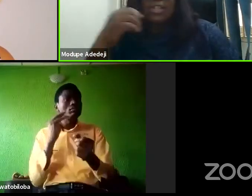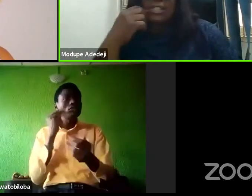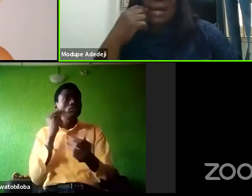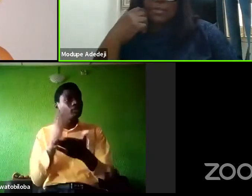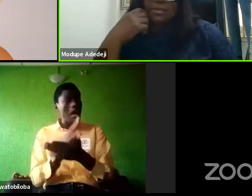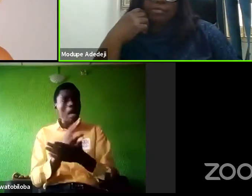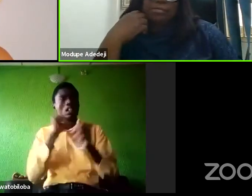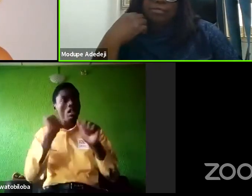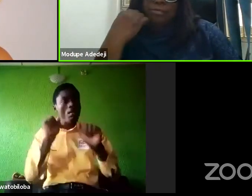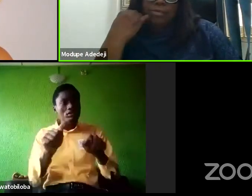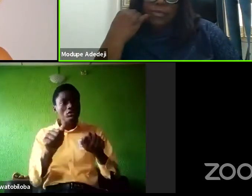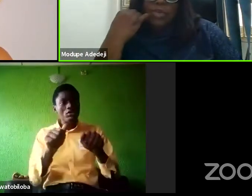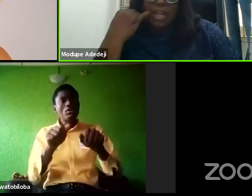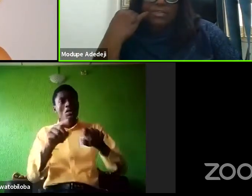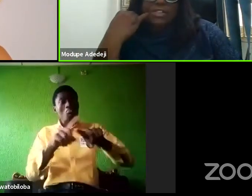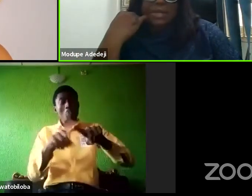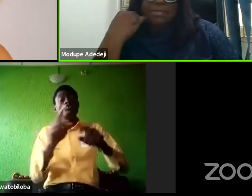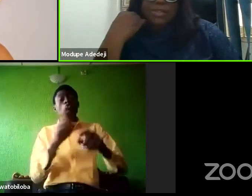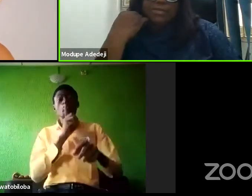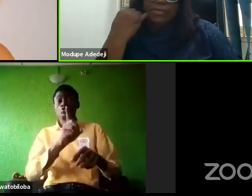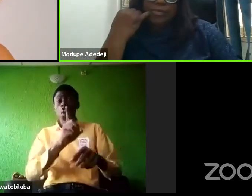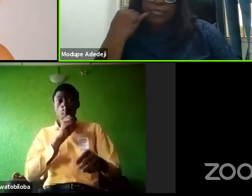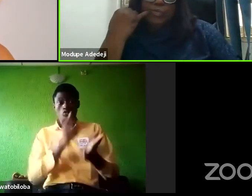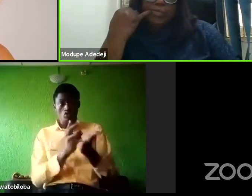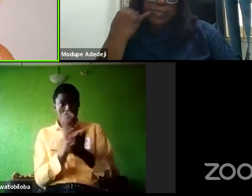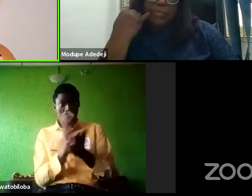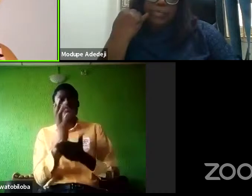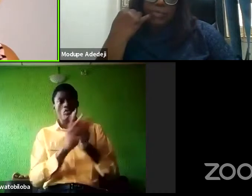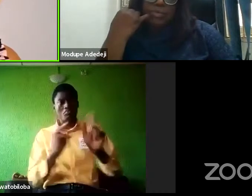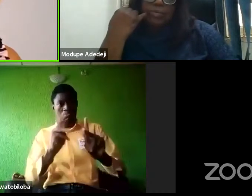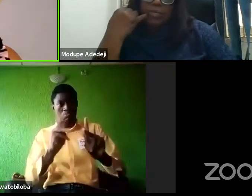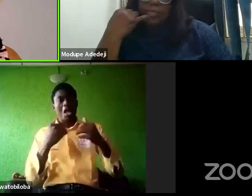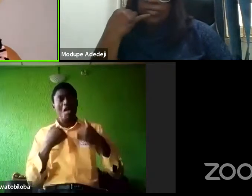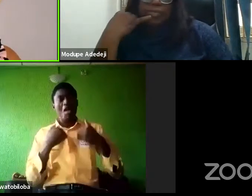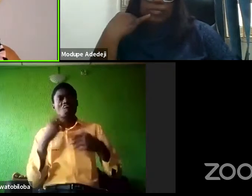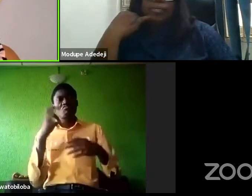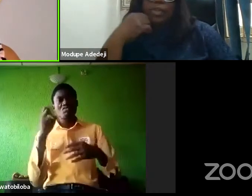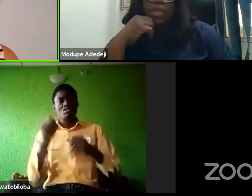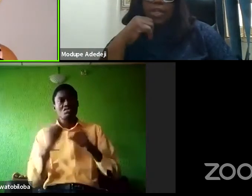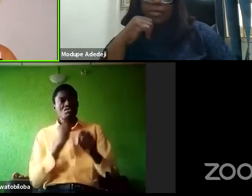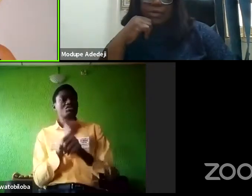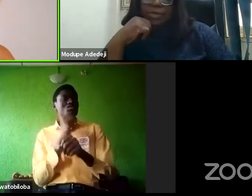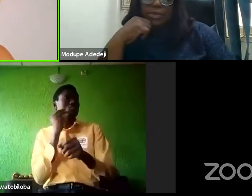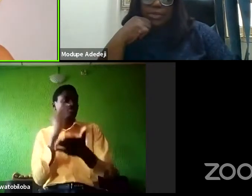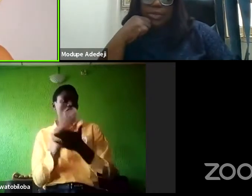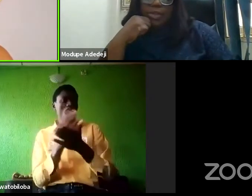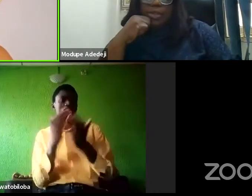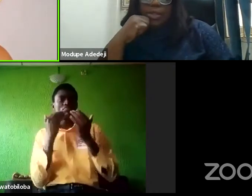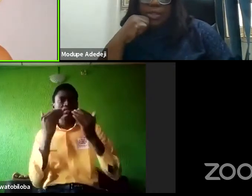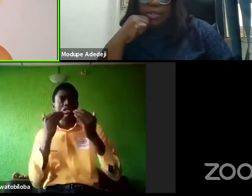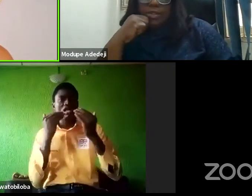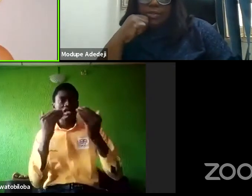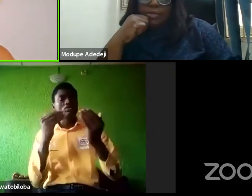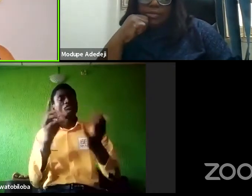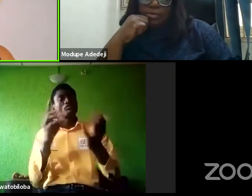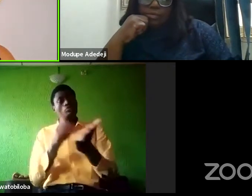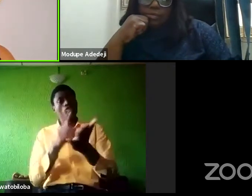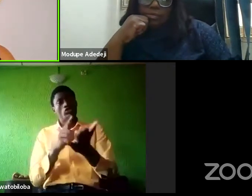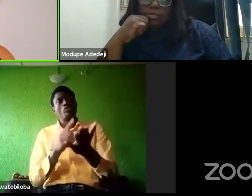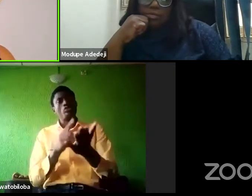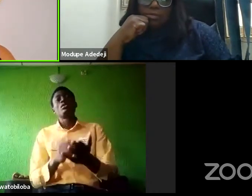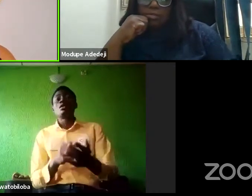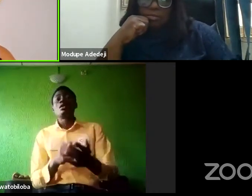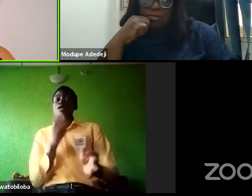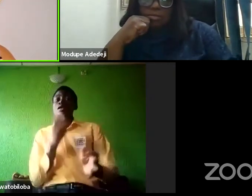those kind of things happen. Okay. Thank you, Dr. Adedeji. If you have questions, please don't forget to go to the